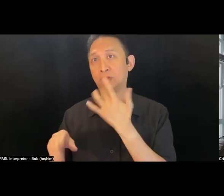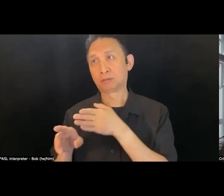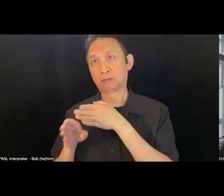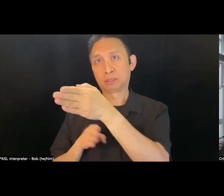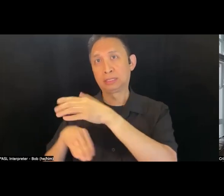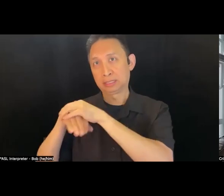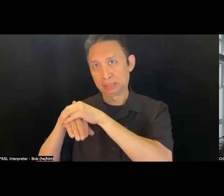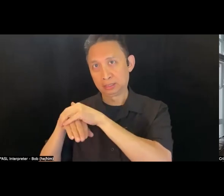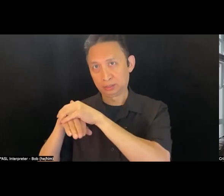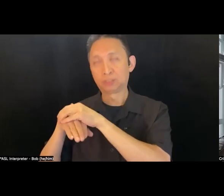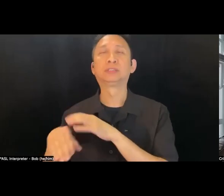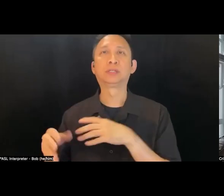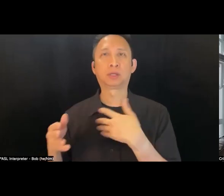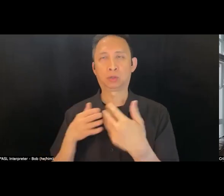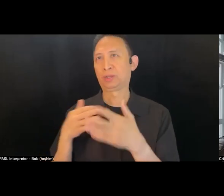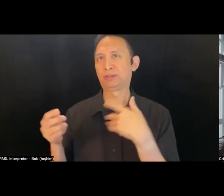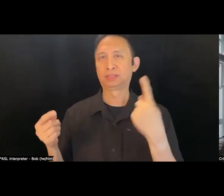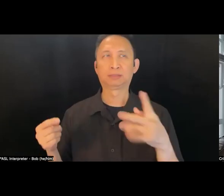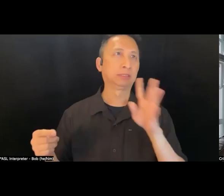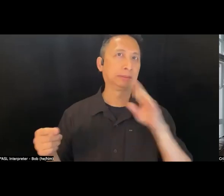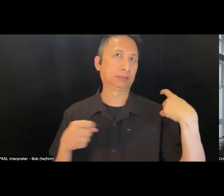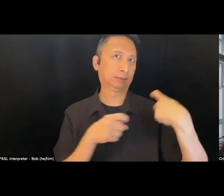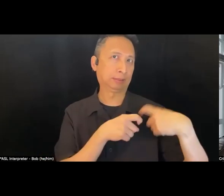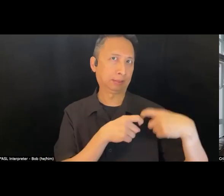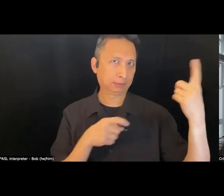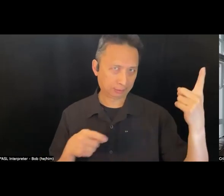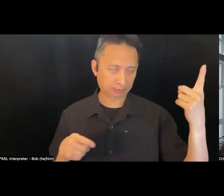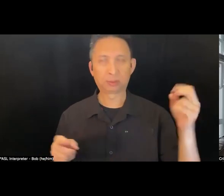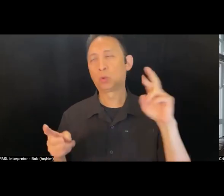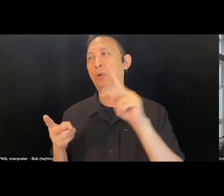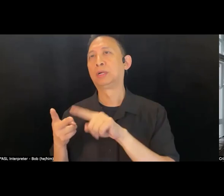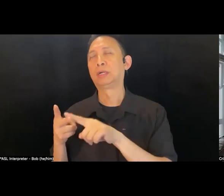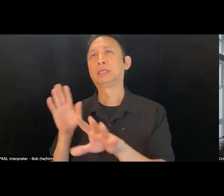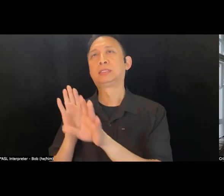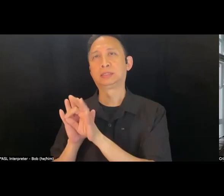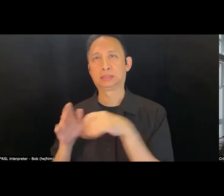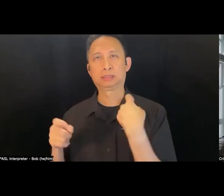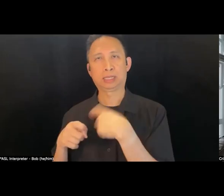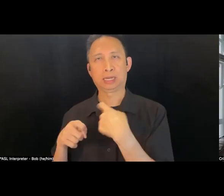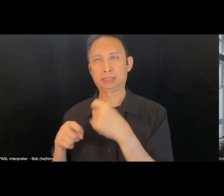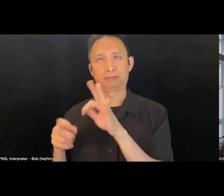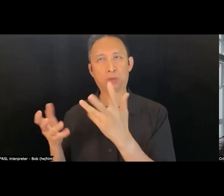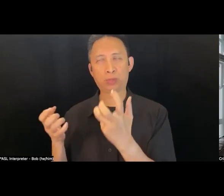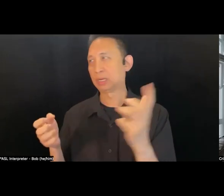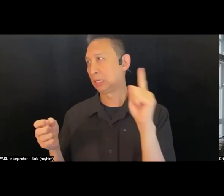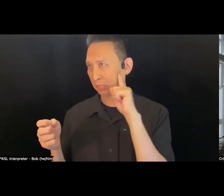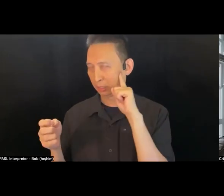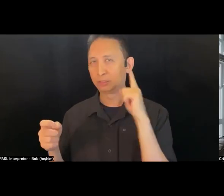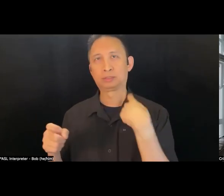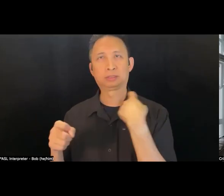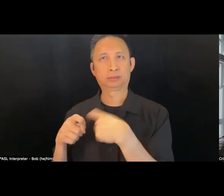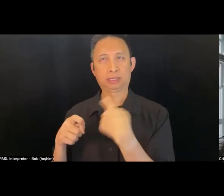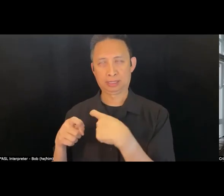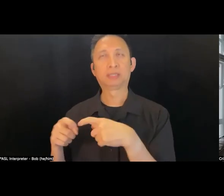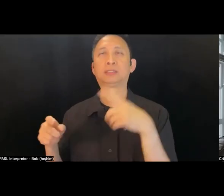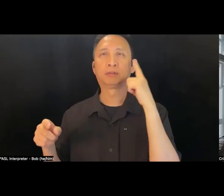English interpretation whenever someone speaks Spanish on the call, or you can select Spanish if you would like to hear the Spanish interpretation whenever someone